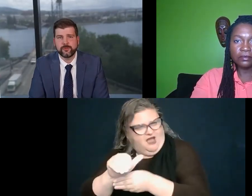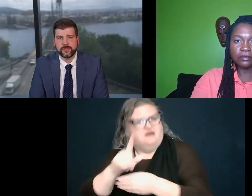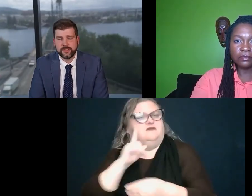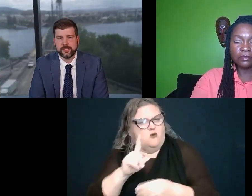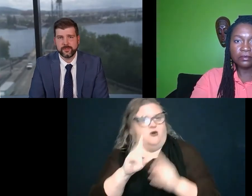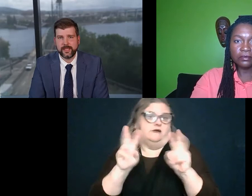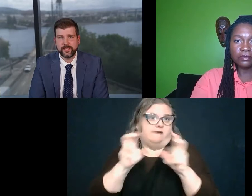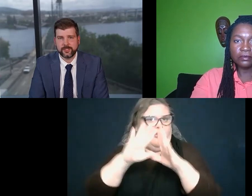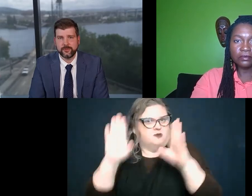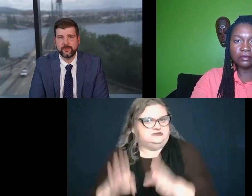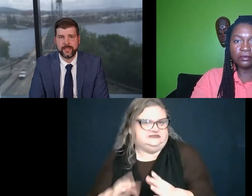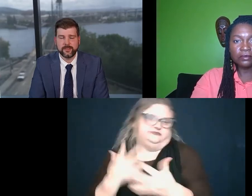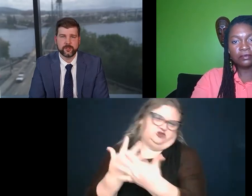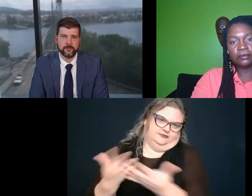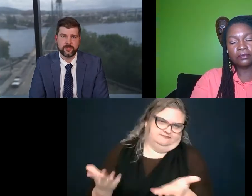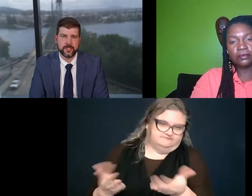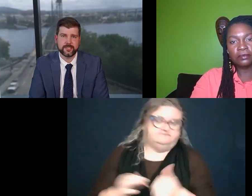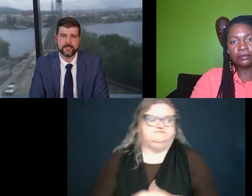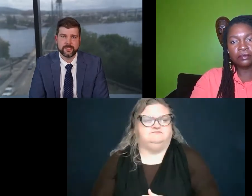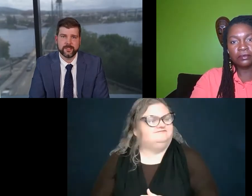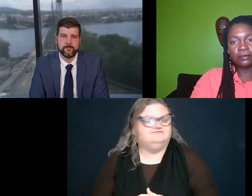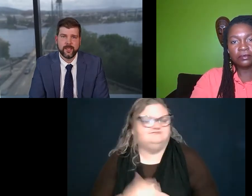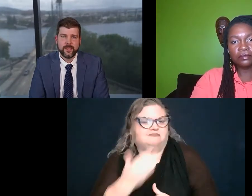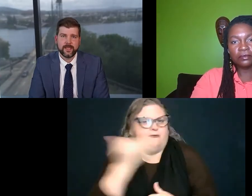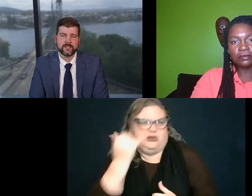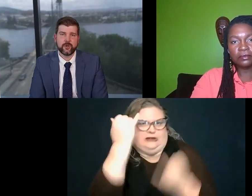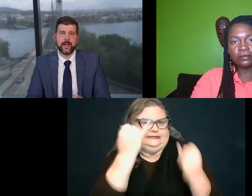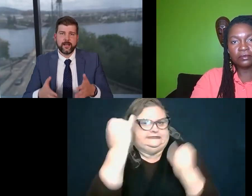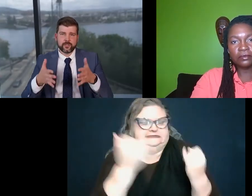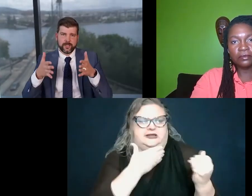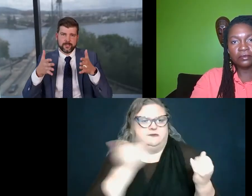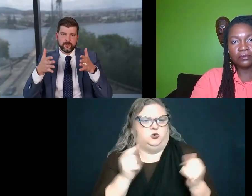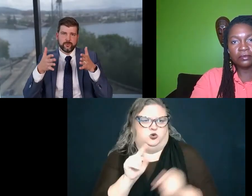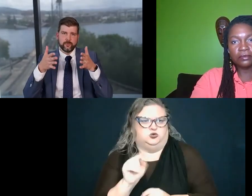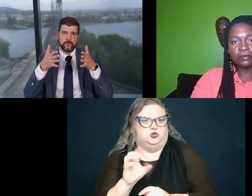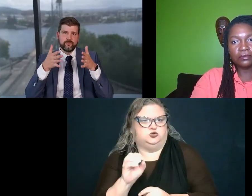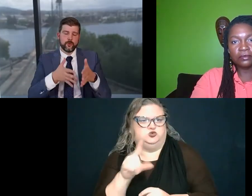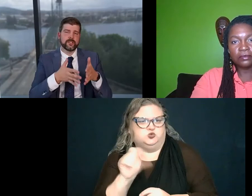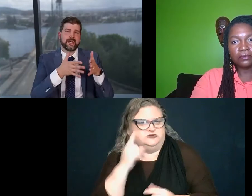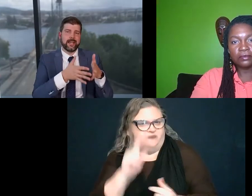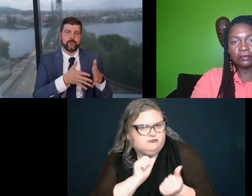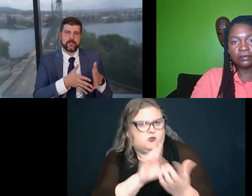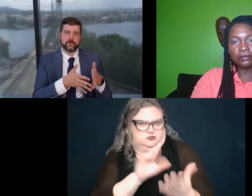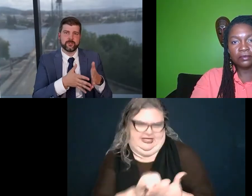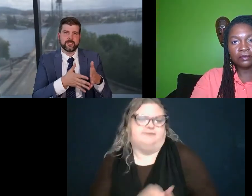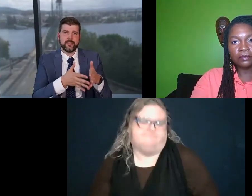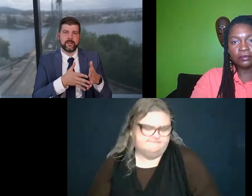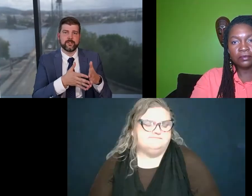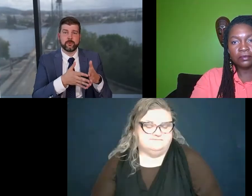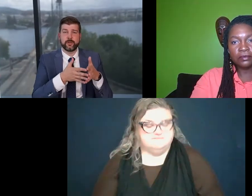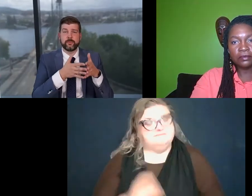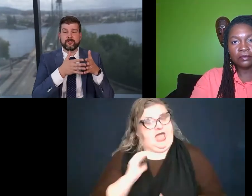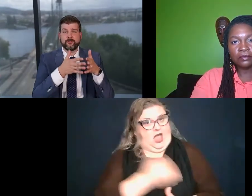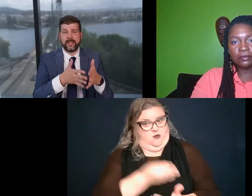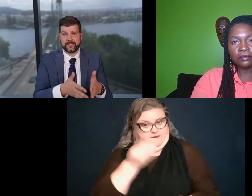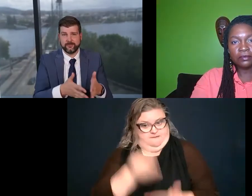tools for dealing with that issue than the criminal justice system. And so I'm trying to focus our resources on the areas